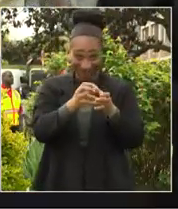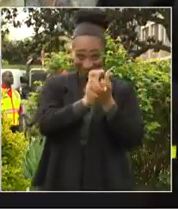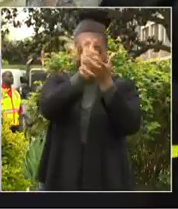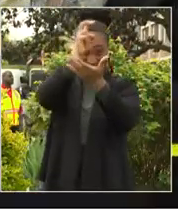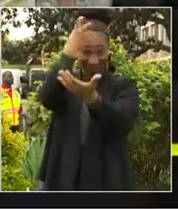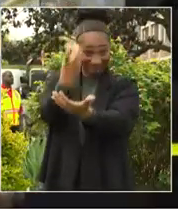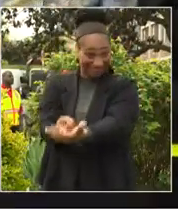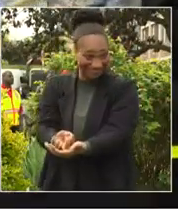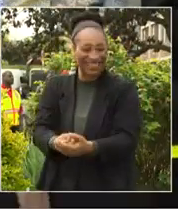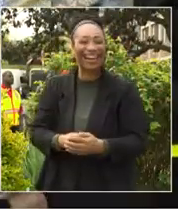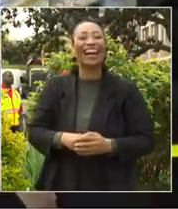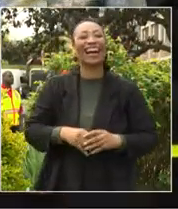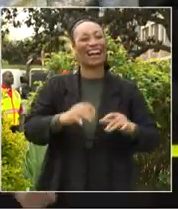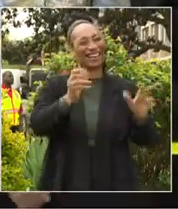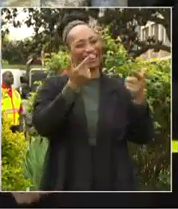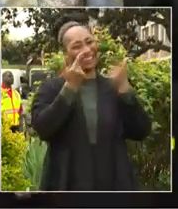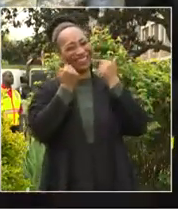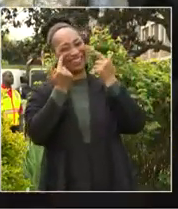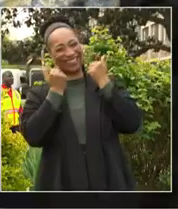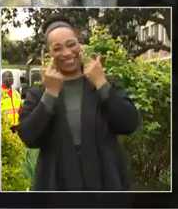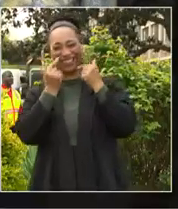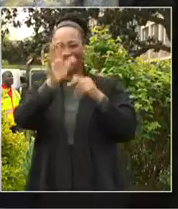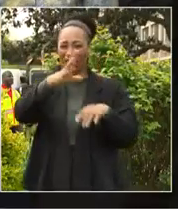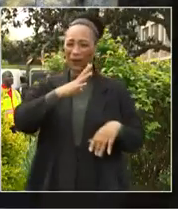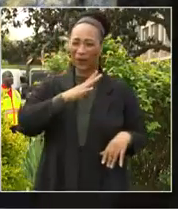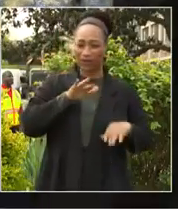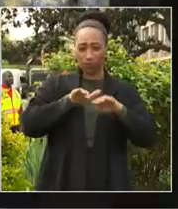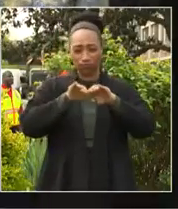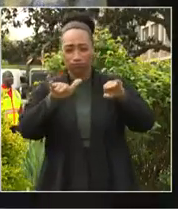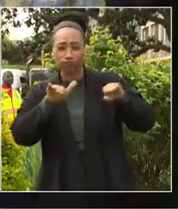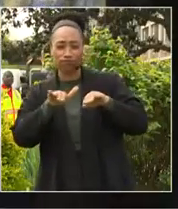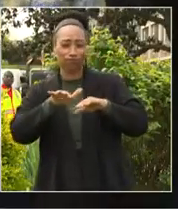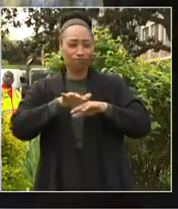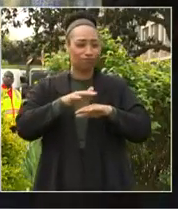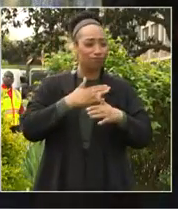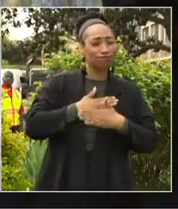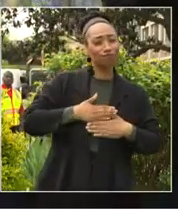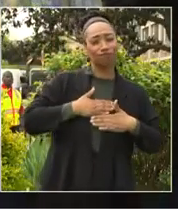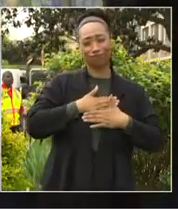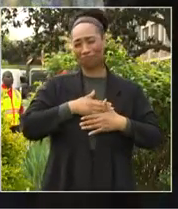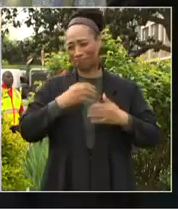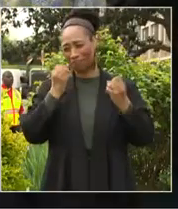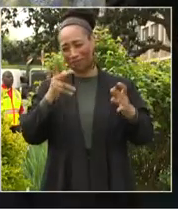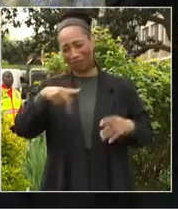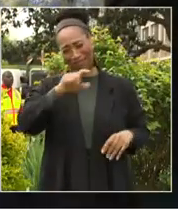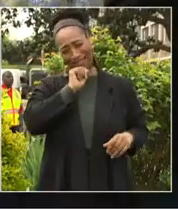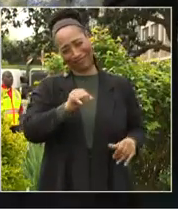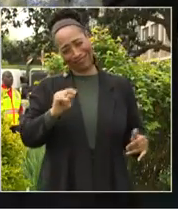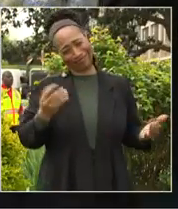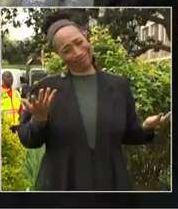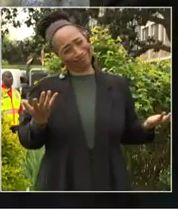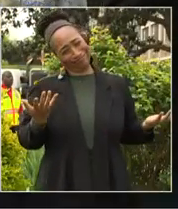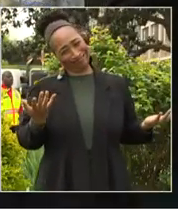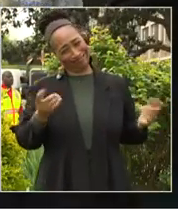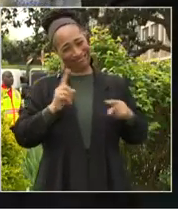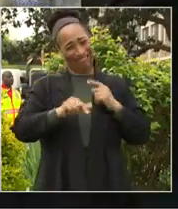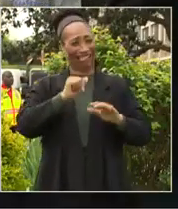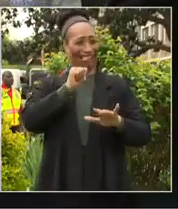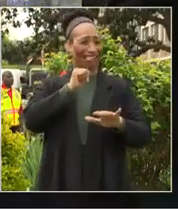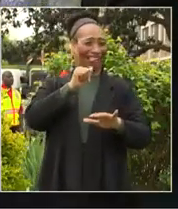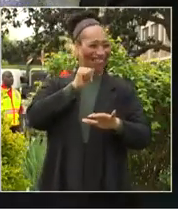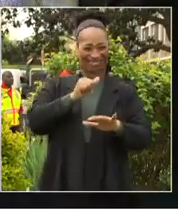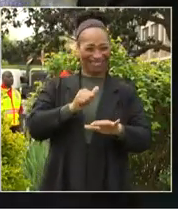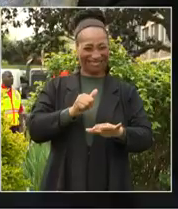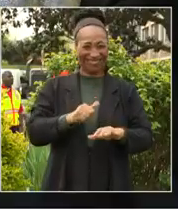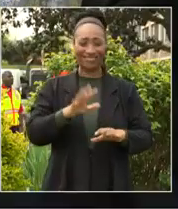People love it when you jump in the pool, I'm just going to tell you. And I also want to give a big shout out to our